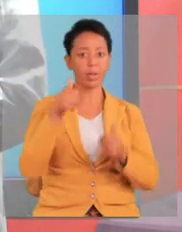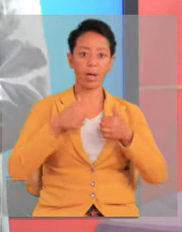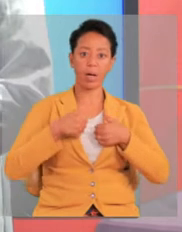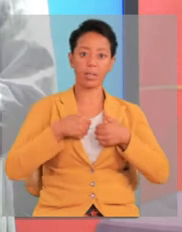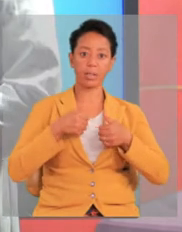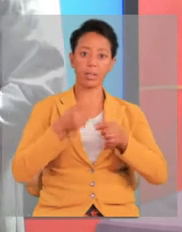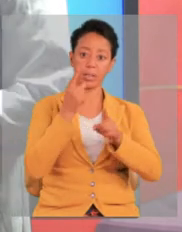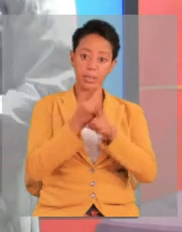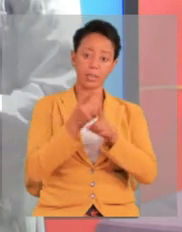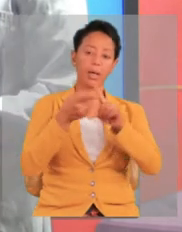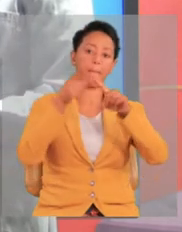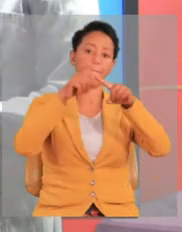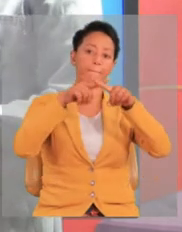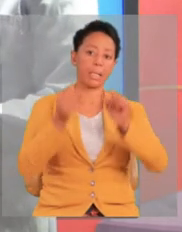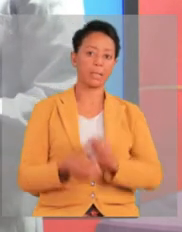back.